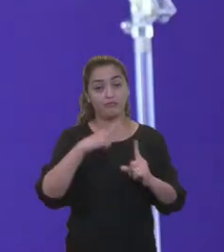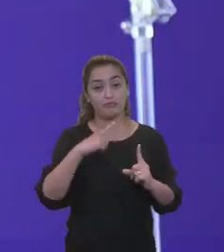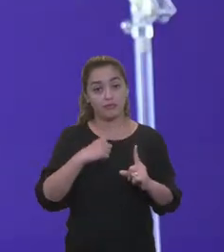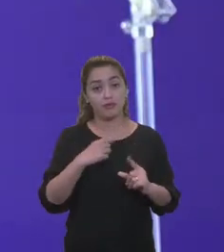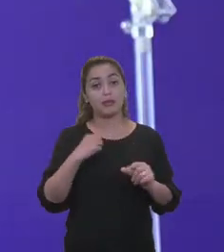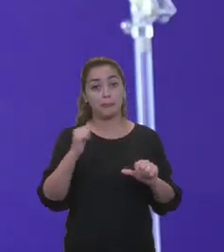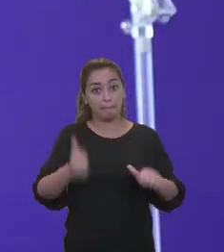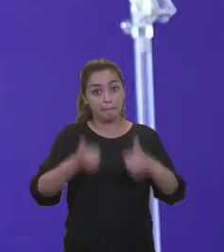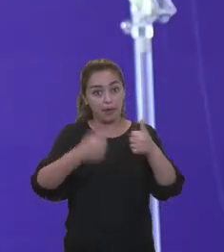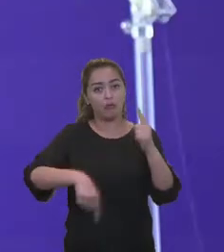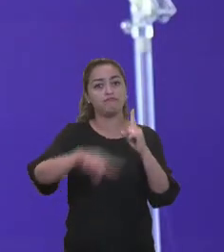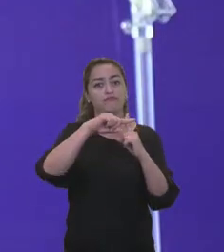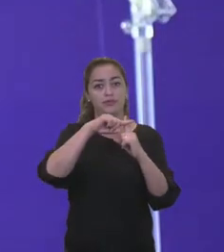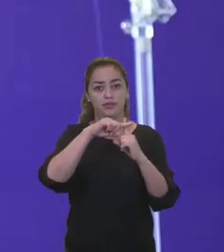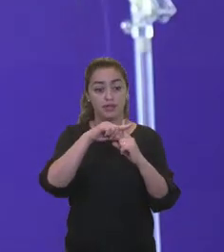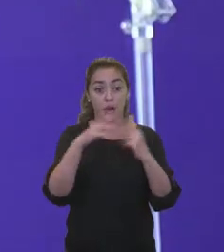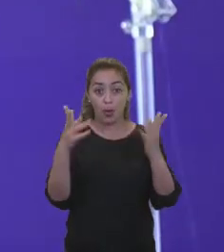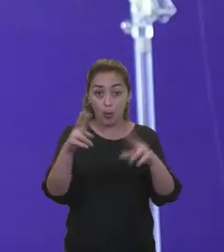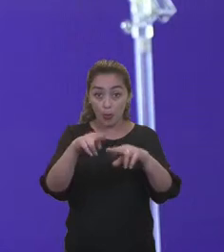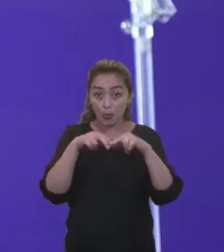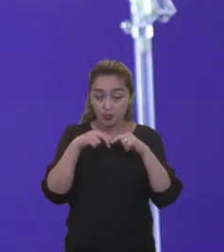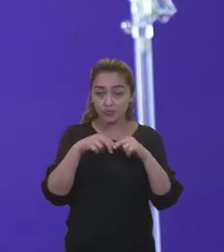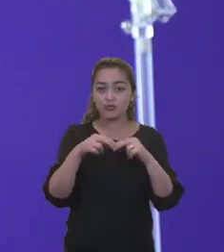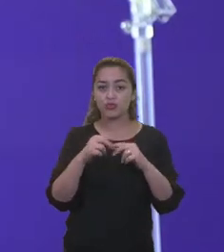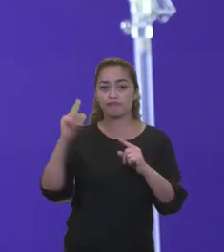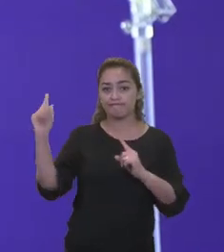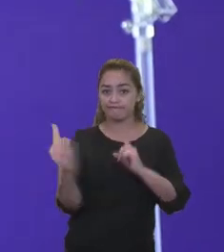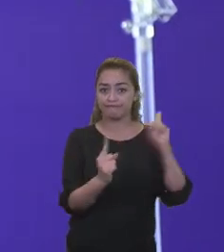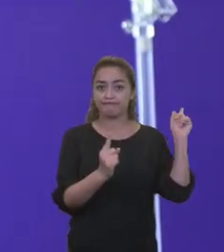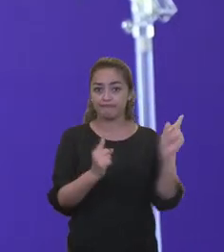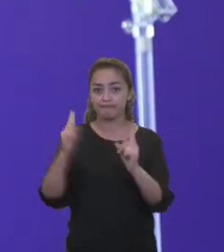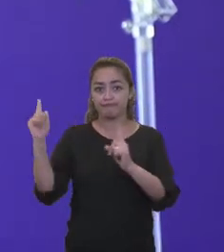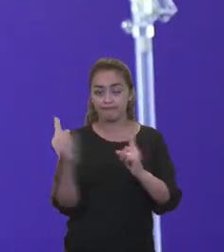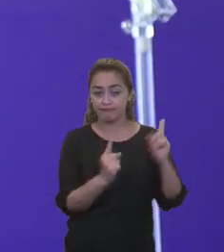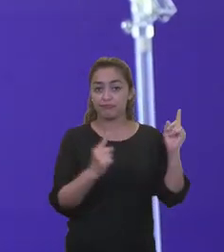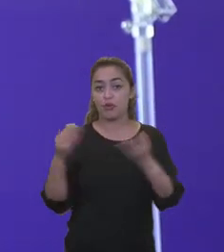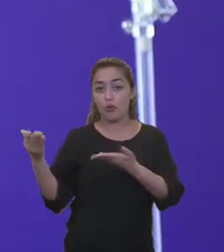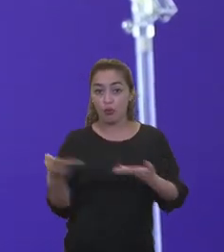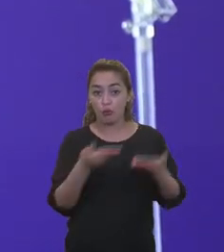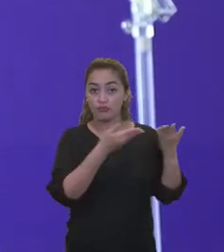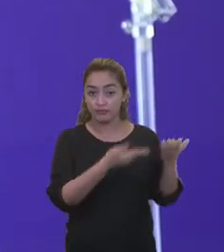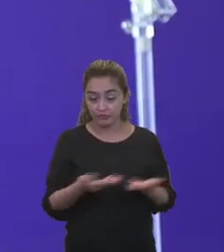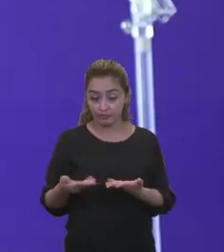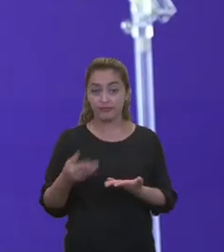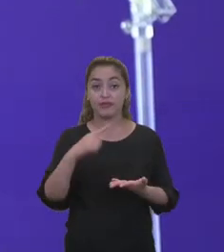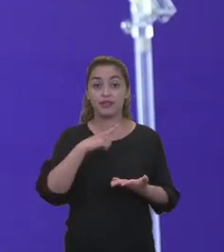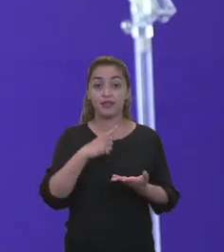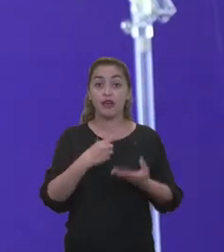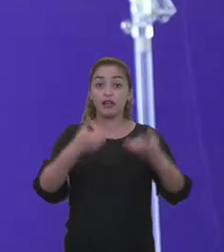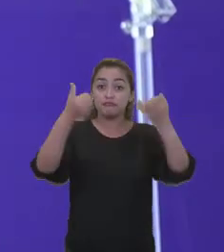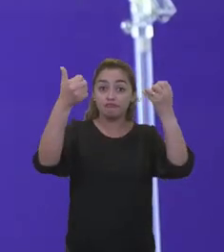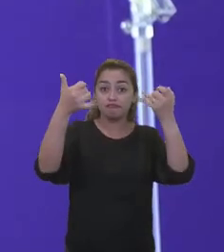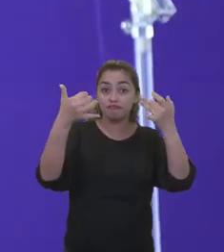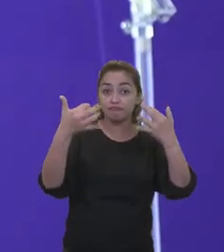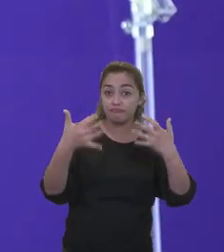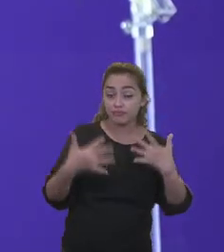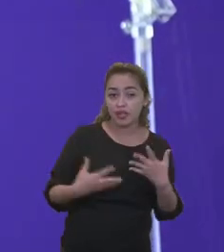the society. This is why we brought an important team of guests who are going to be sharing